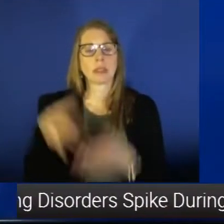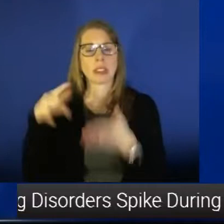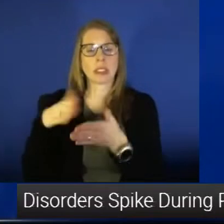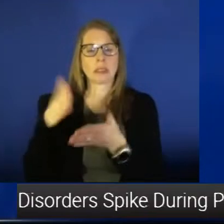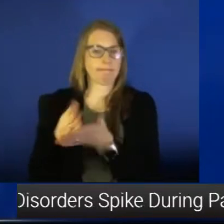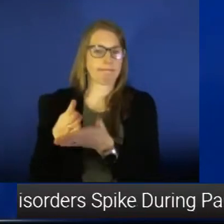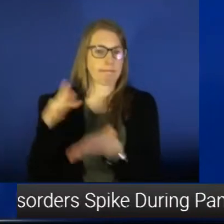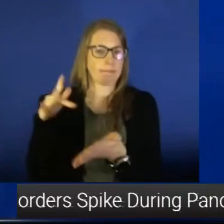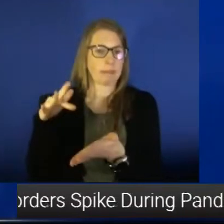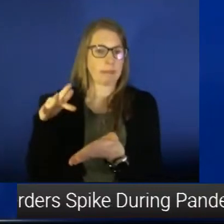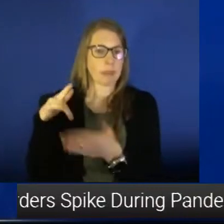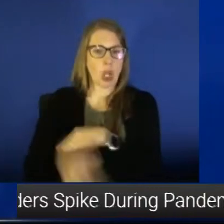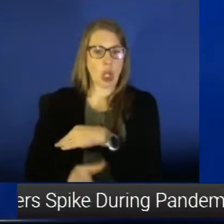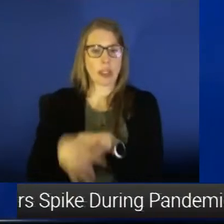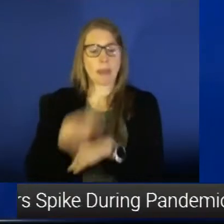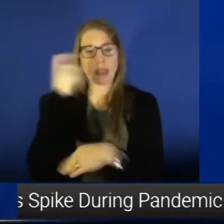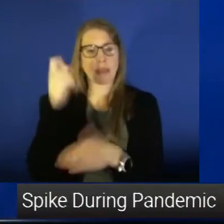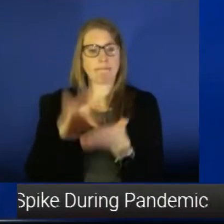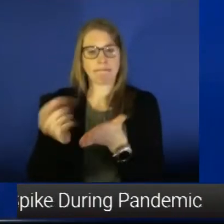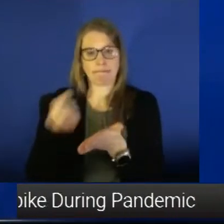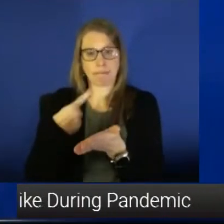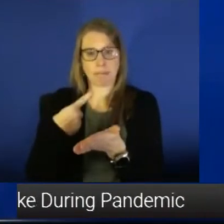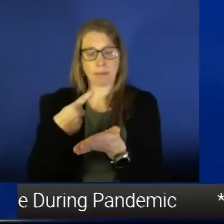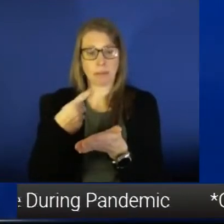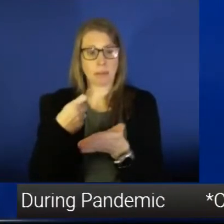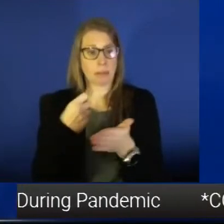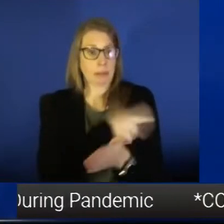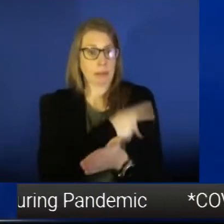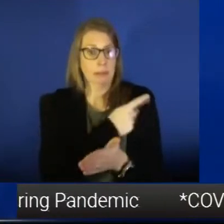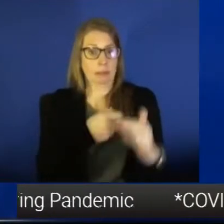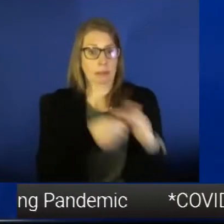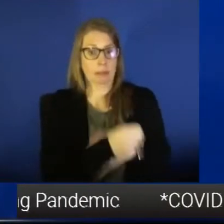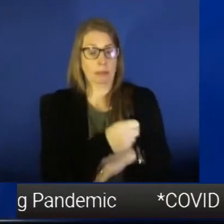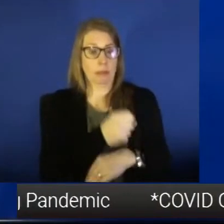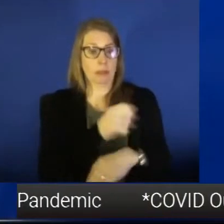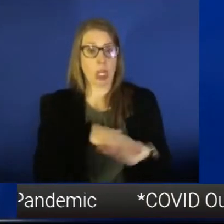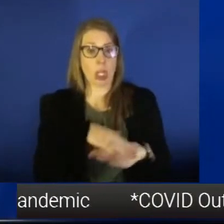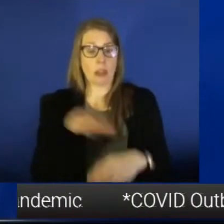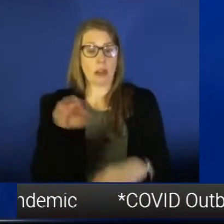effective for taking patients who are hospitalized on oxygen. So those who are on a track to